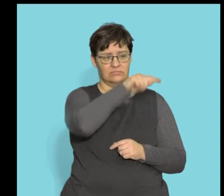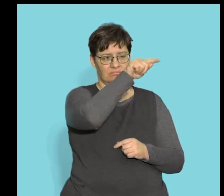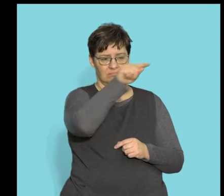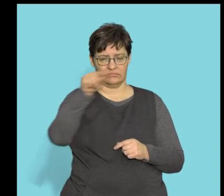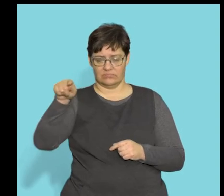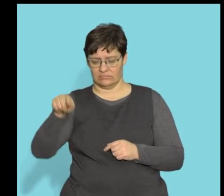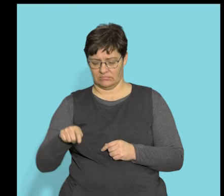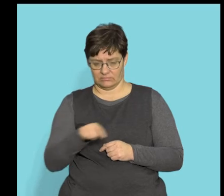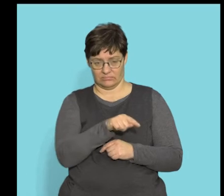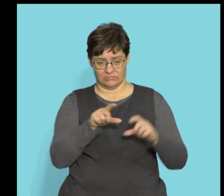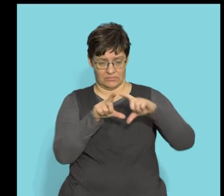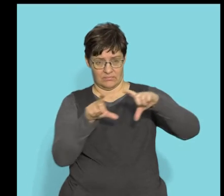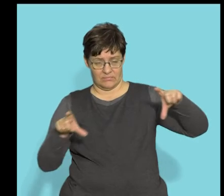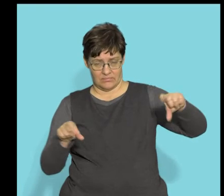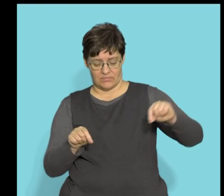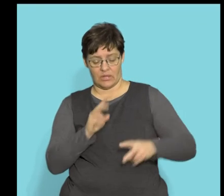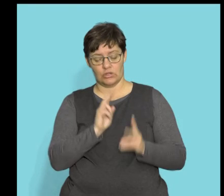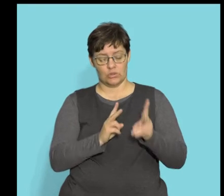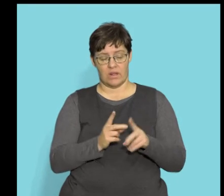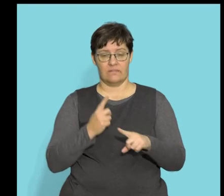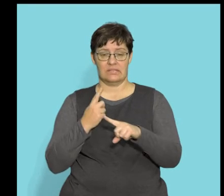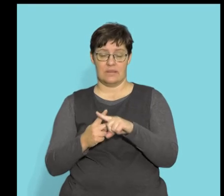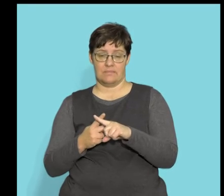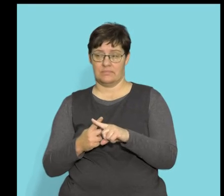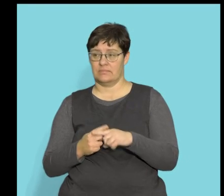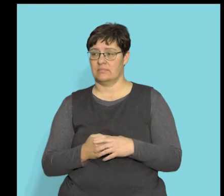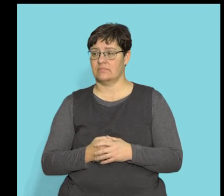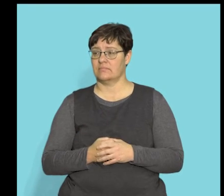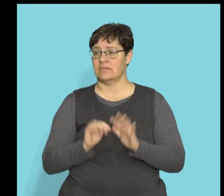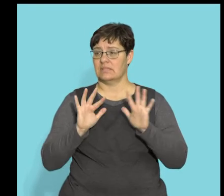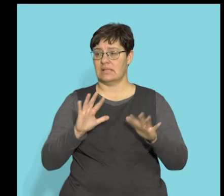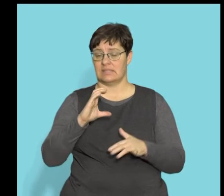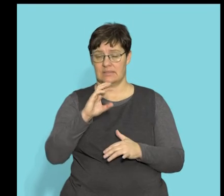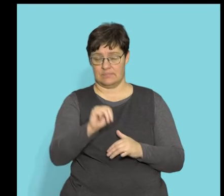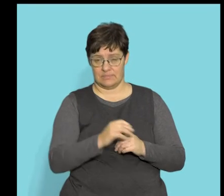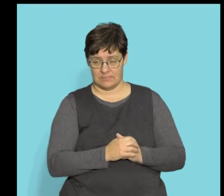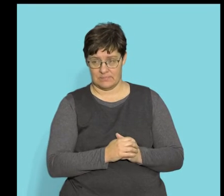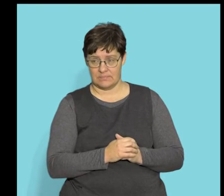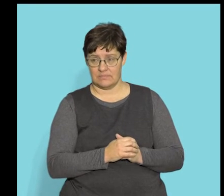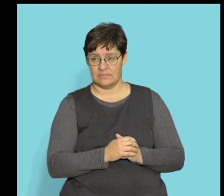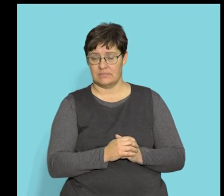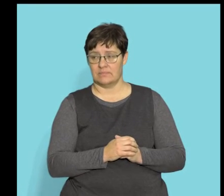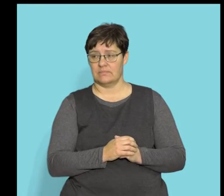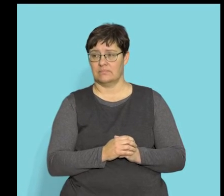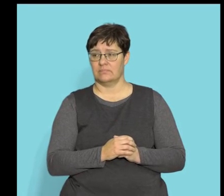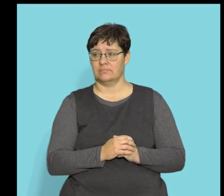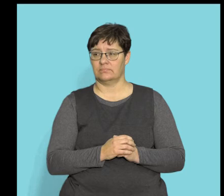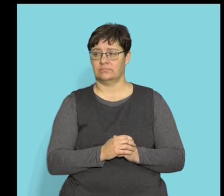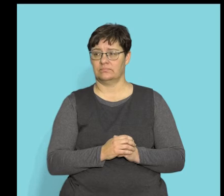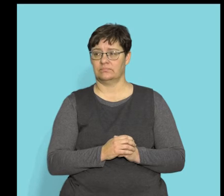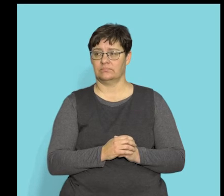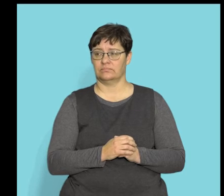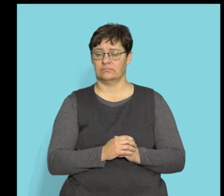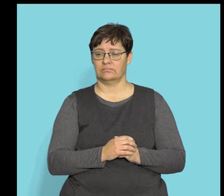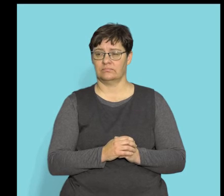here, which is 12 centimeters by 10 centimeters. So the volume is equal